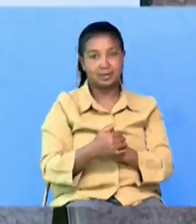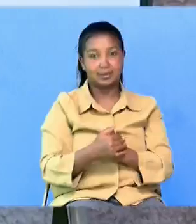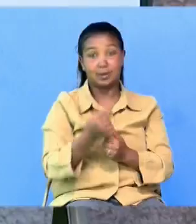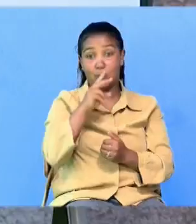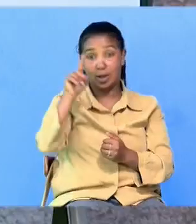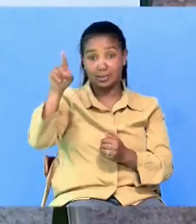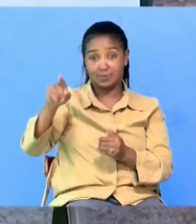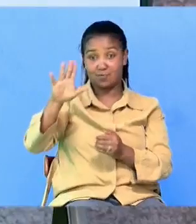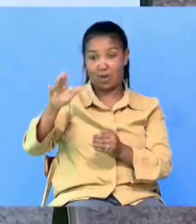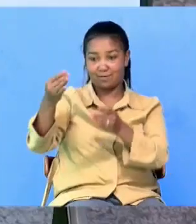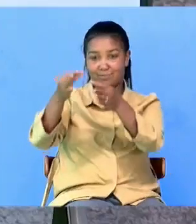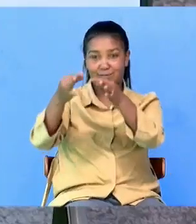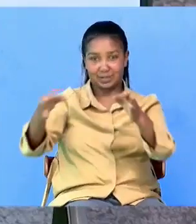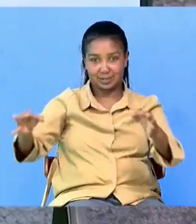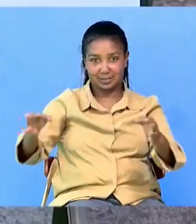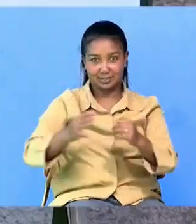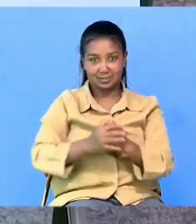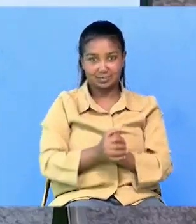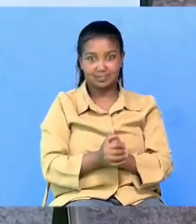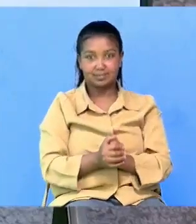Look at these 5 sentences.